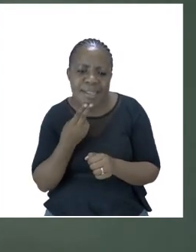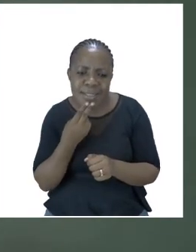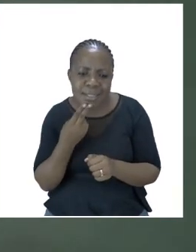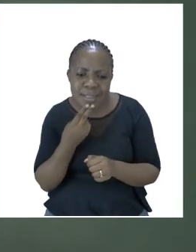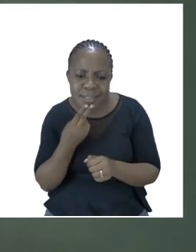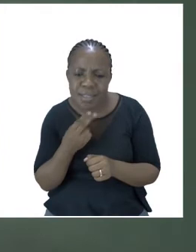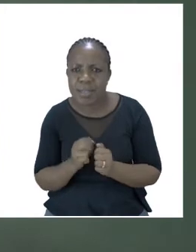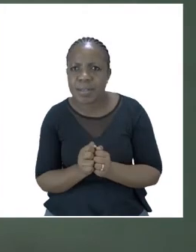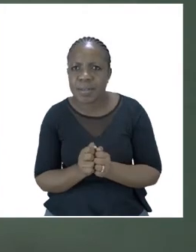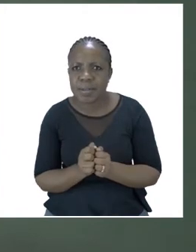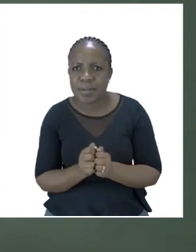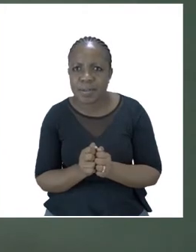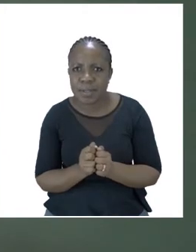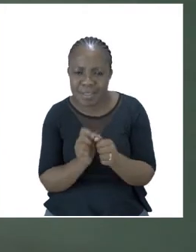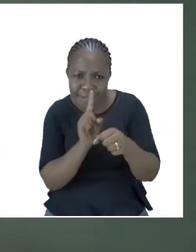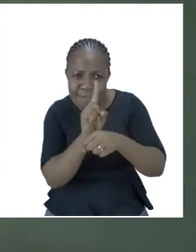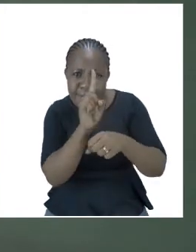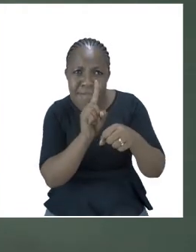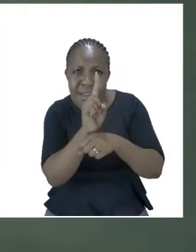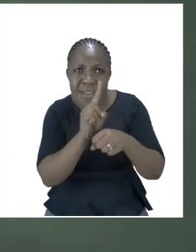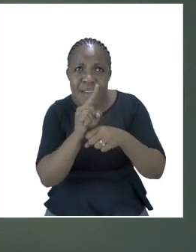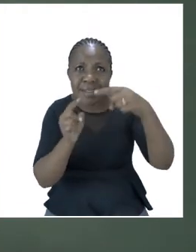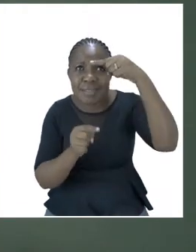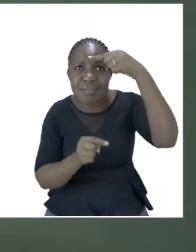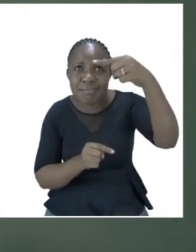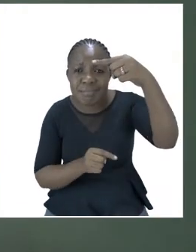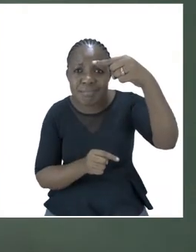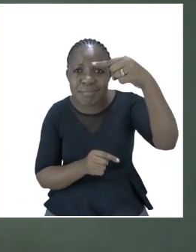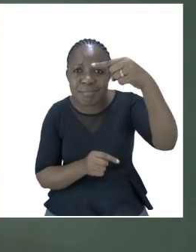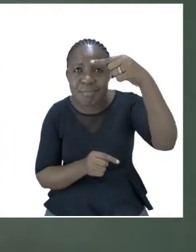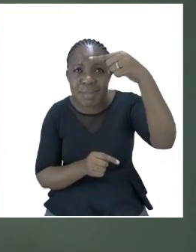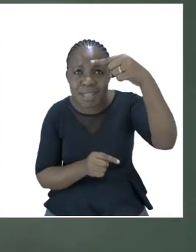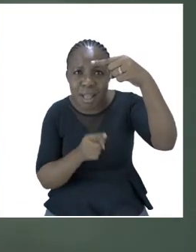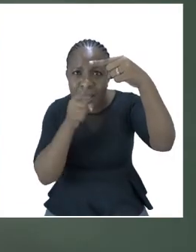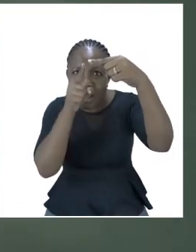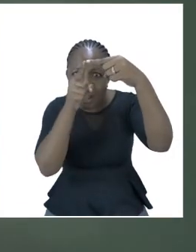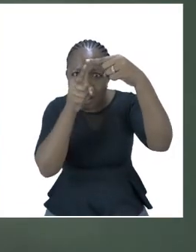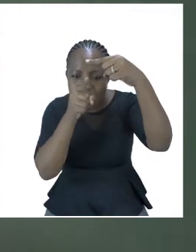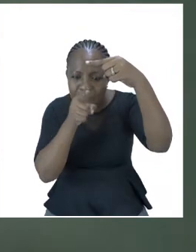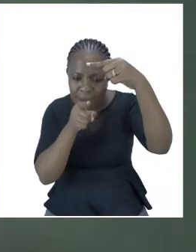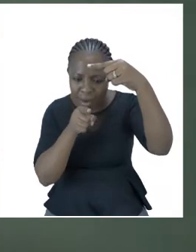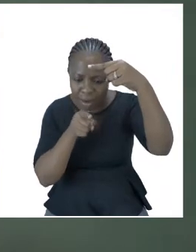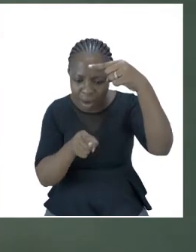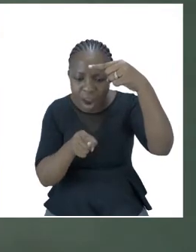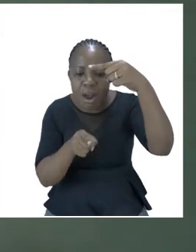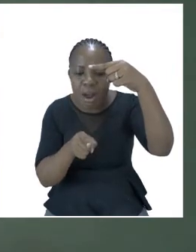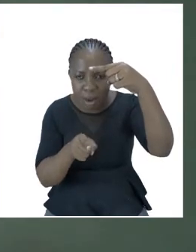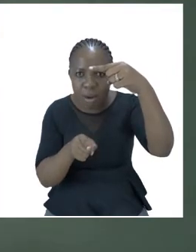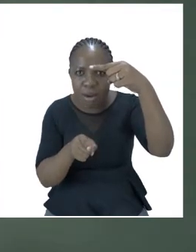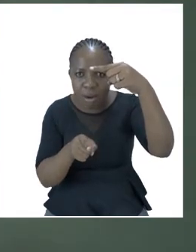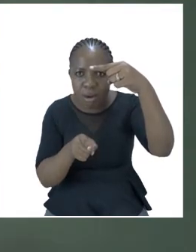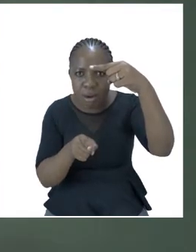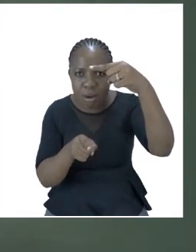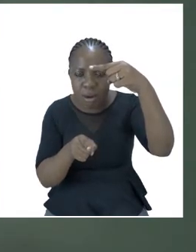It looks like the next one is this one. Check with your ruler. Go down and you can check whether it